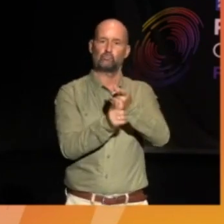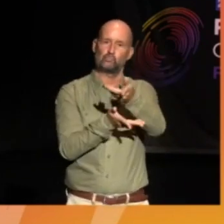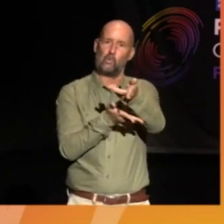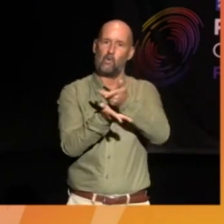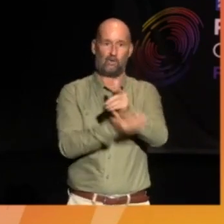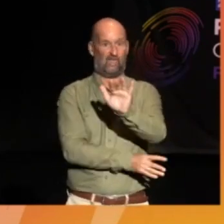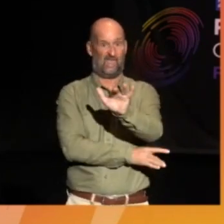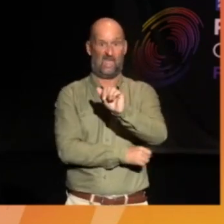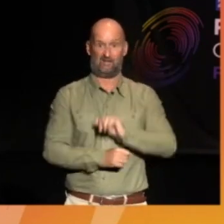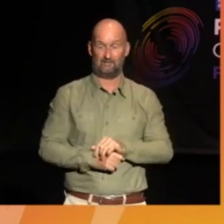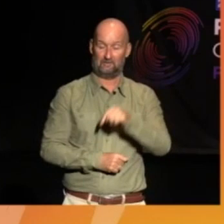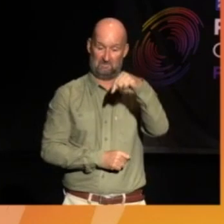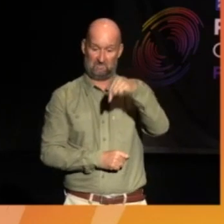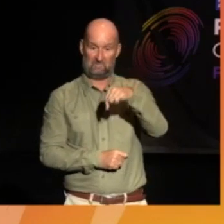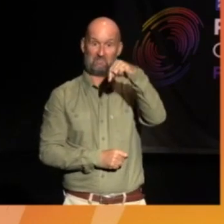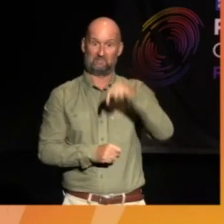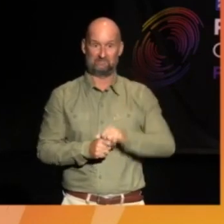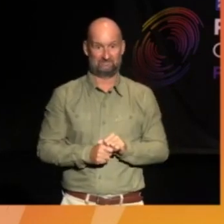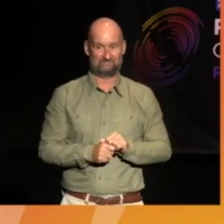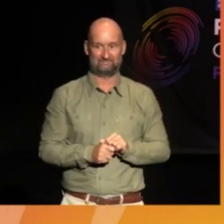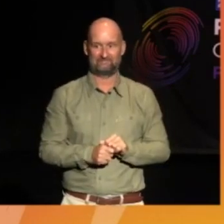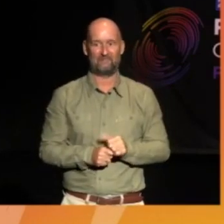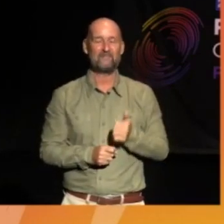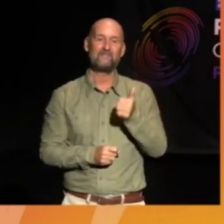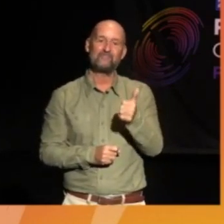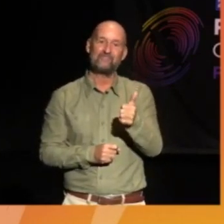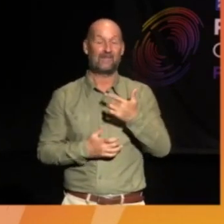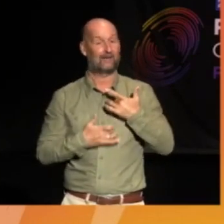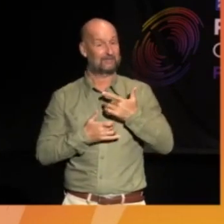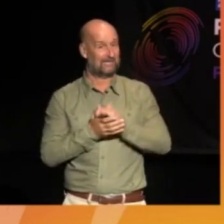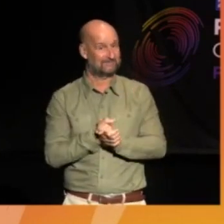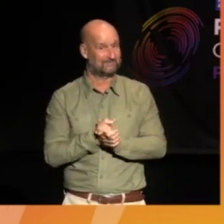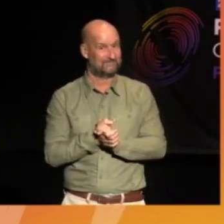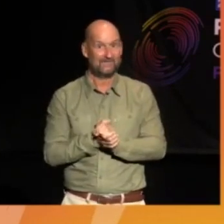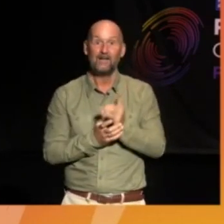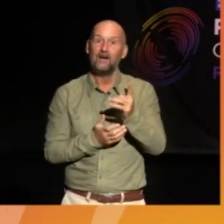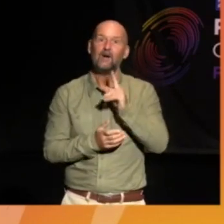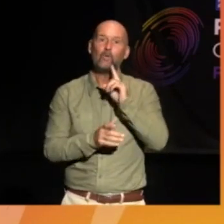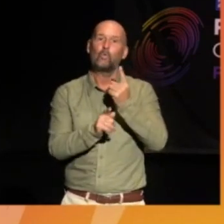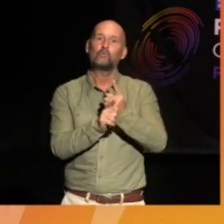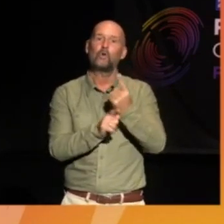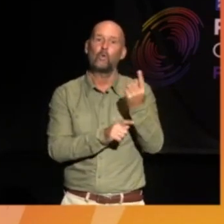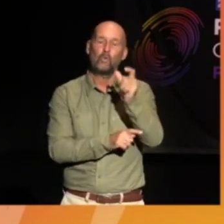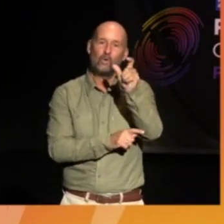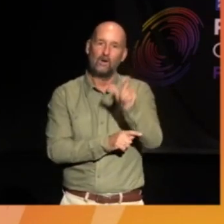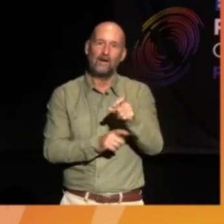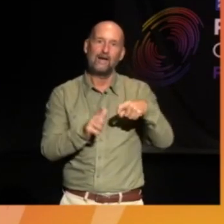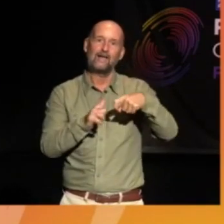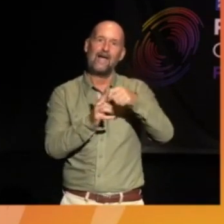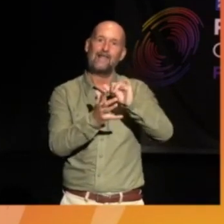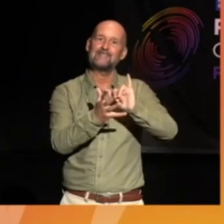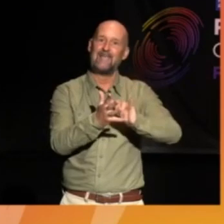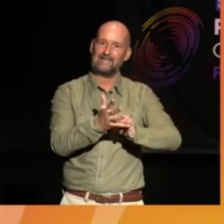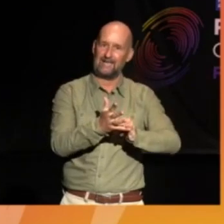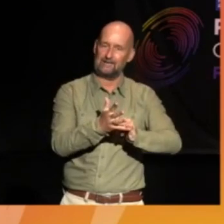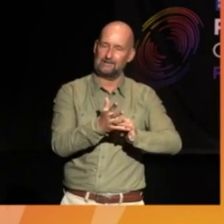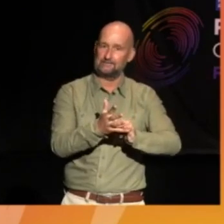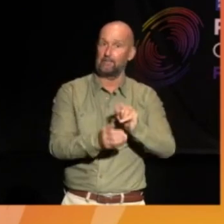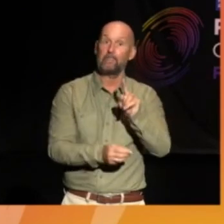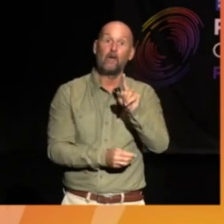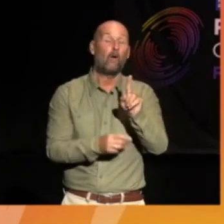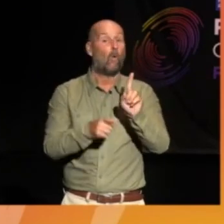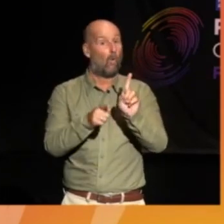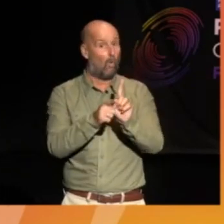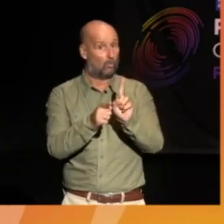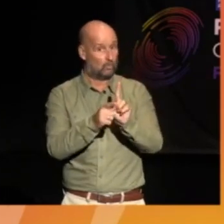So we're excited about that. So you know that we're going to talk to Kailash Satyarthi, but we're